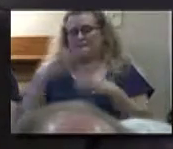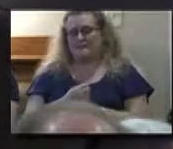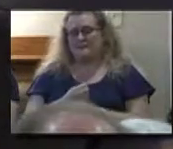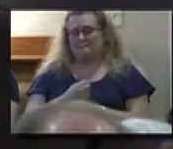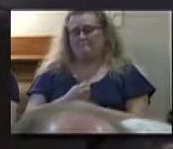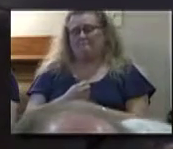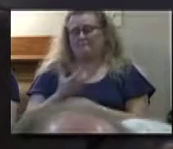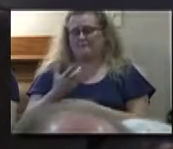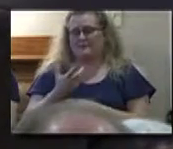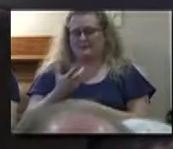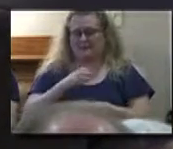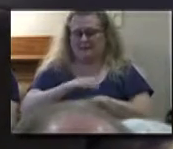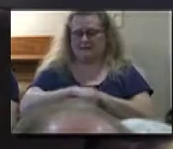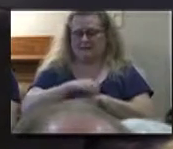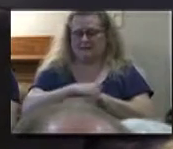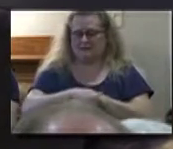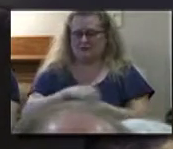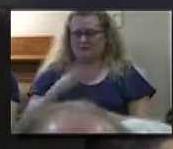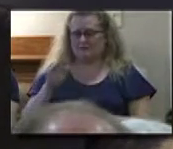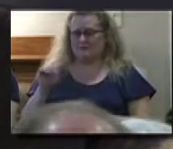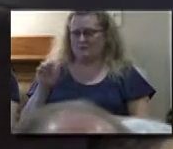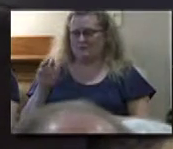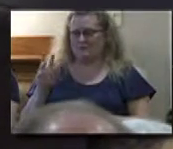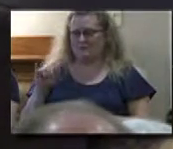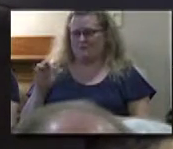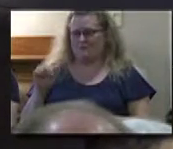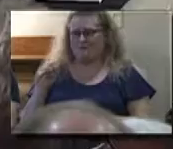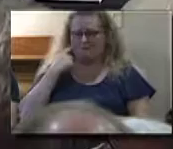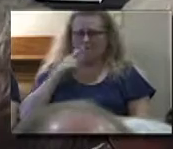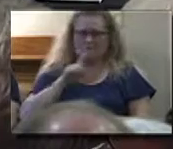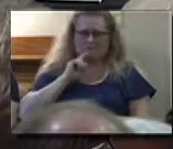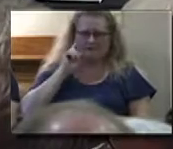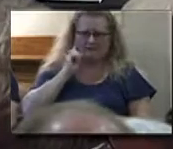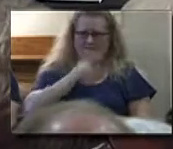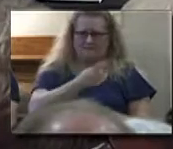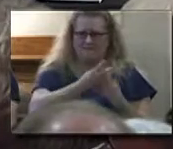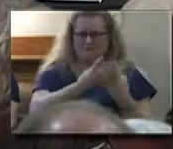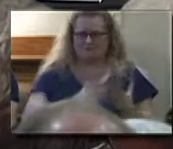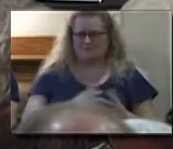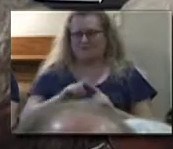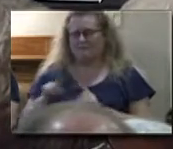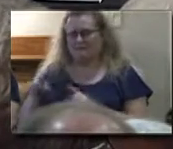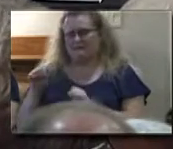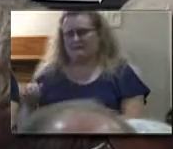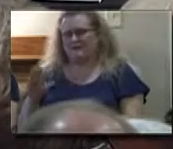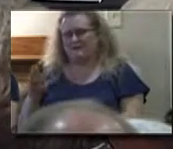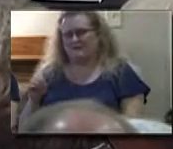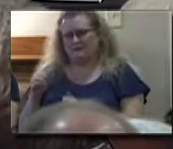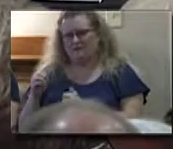to sum up, English is barbed wire for deaf inmates, but it's soothing for hearing inmates.